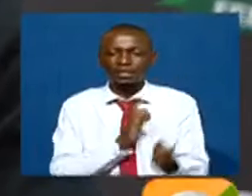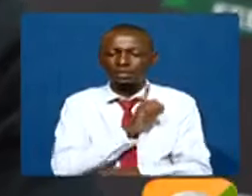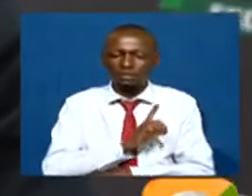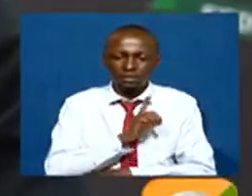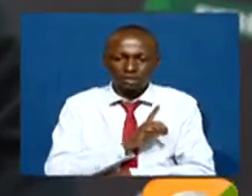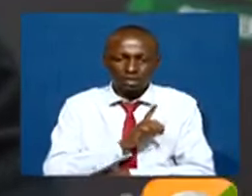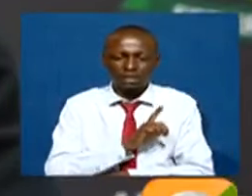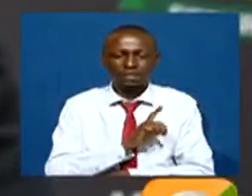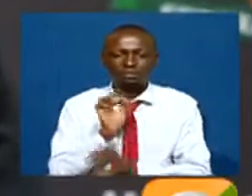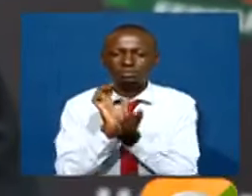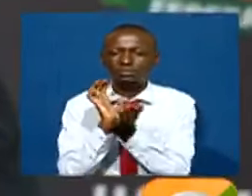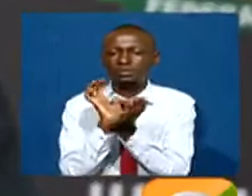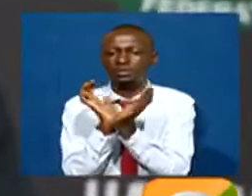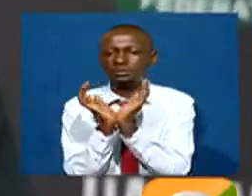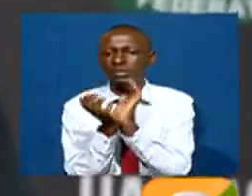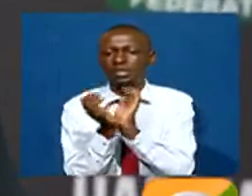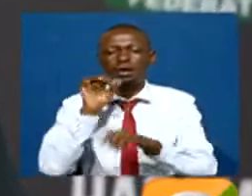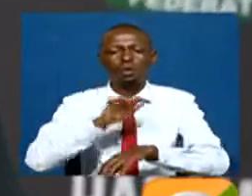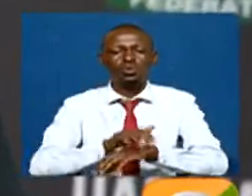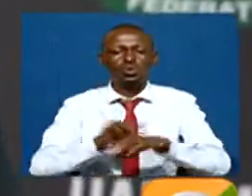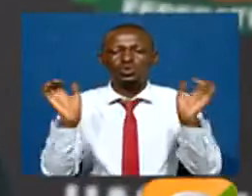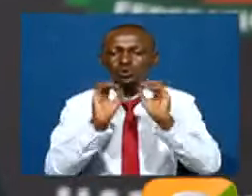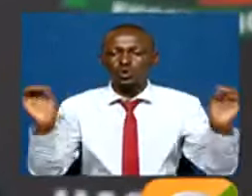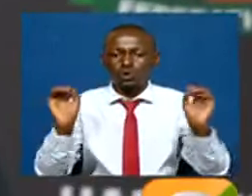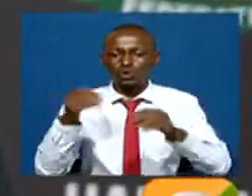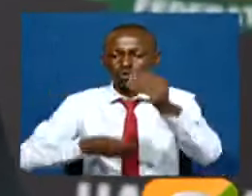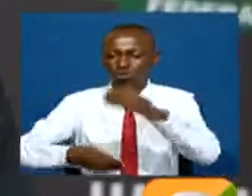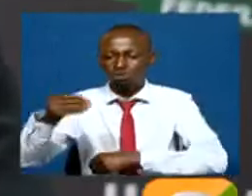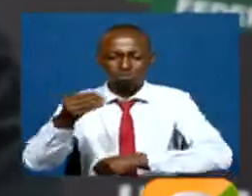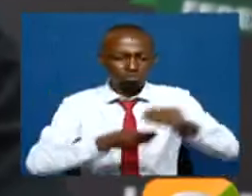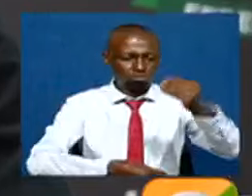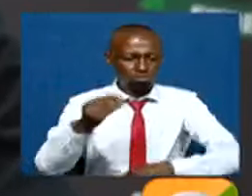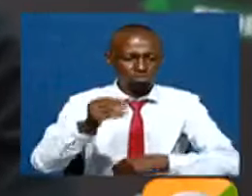the field was not too good for us to play our football. So